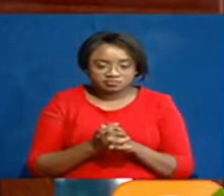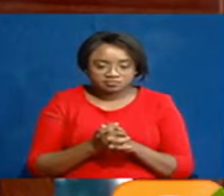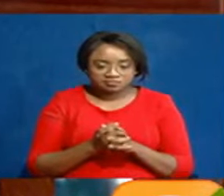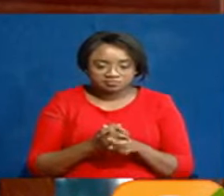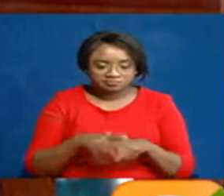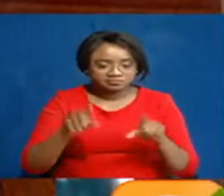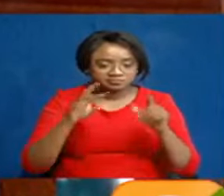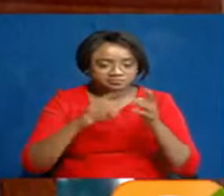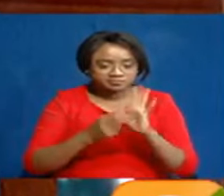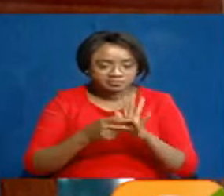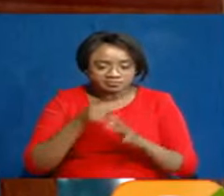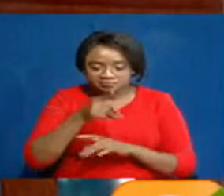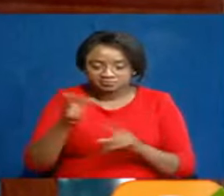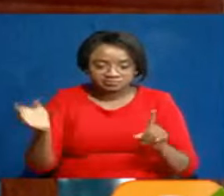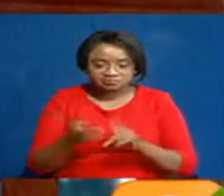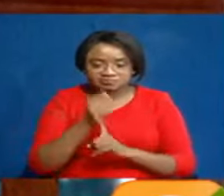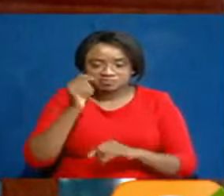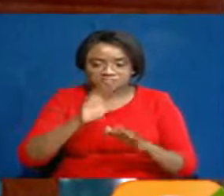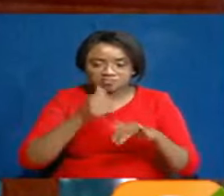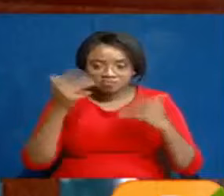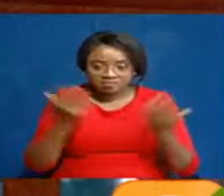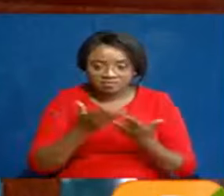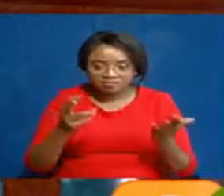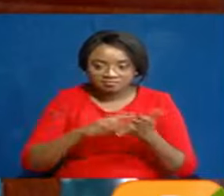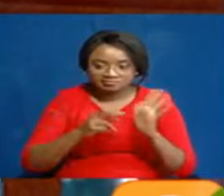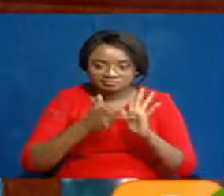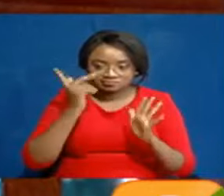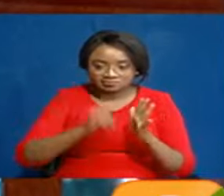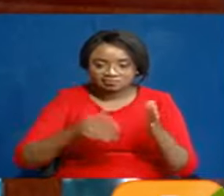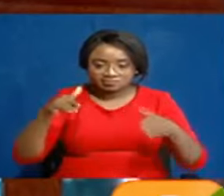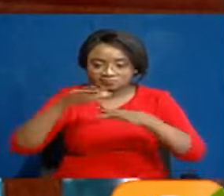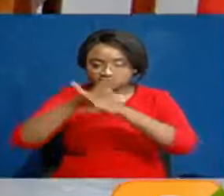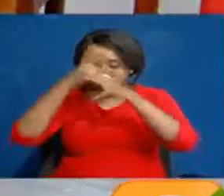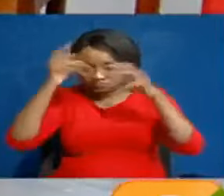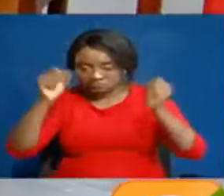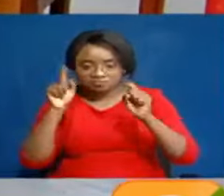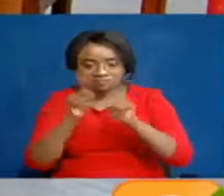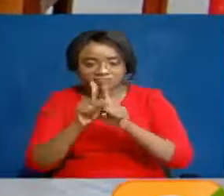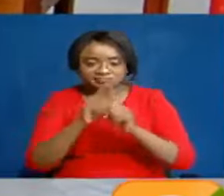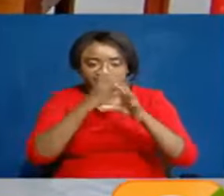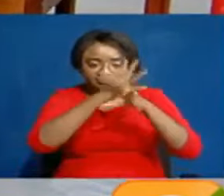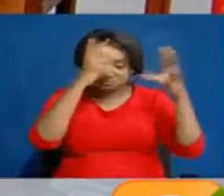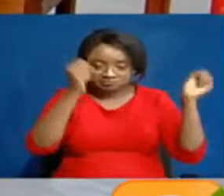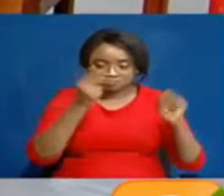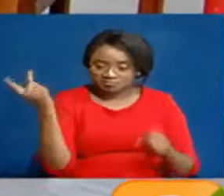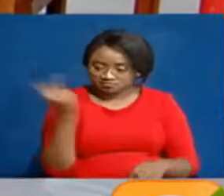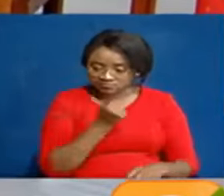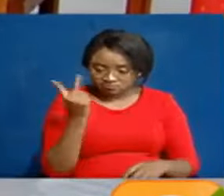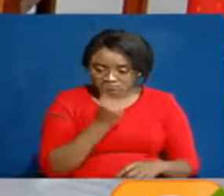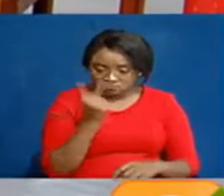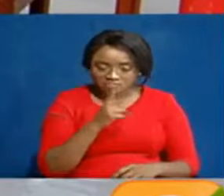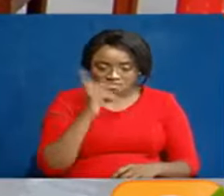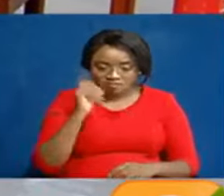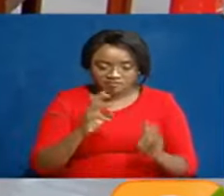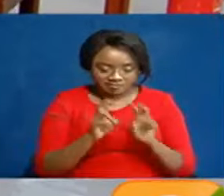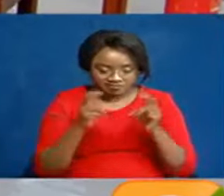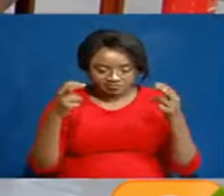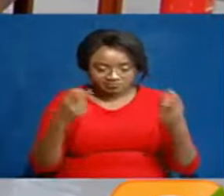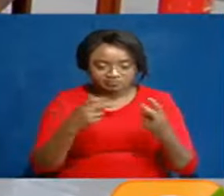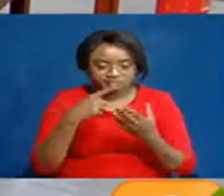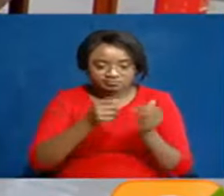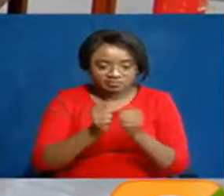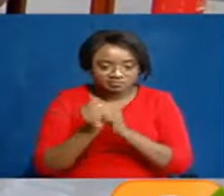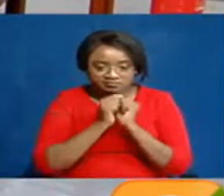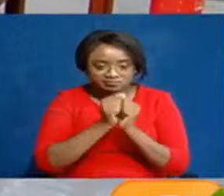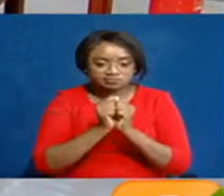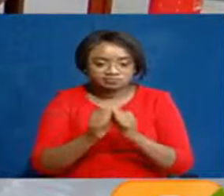800 million. So the deputy president and the president come together as candidates seeking